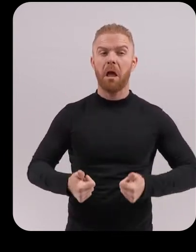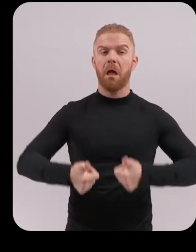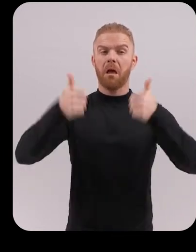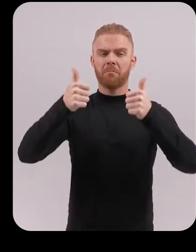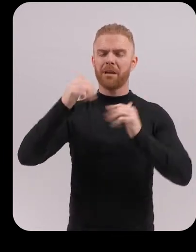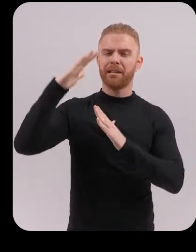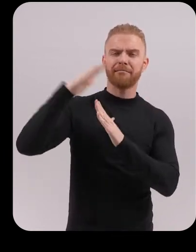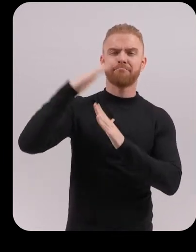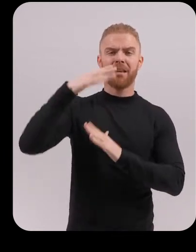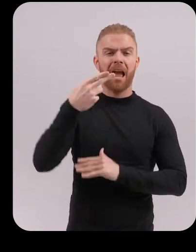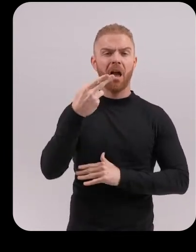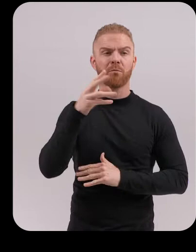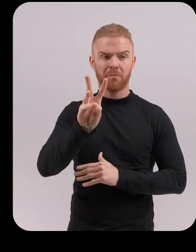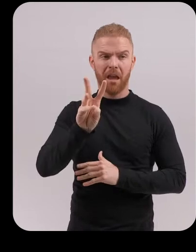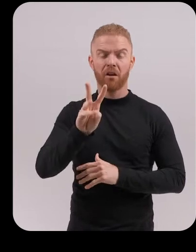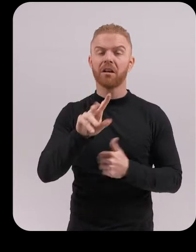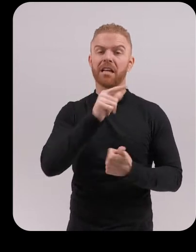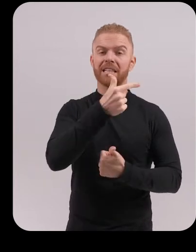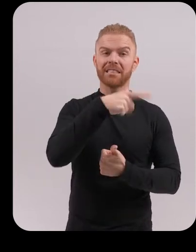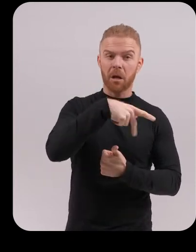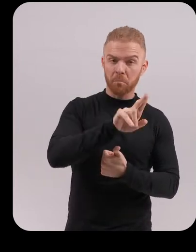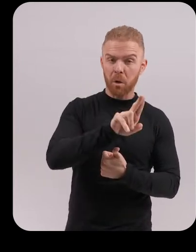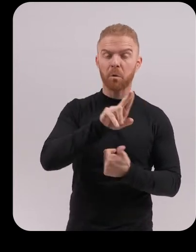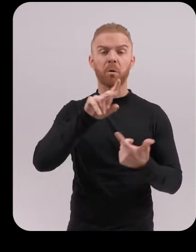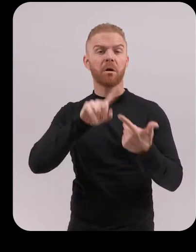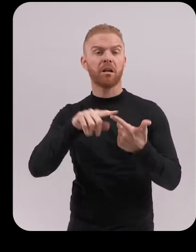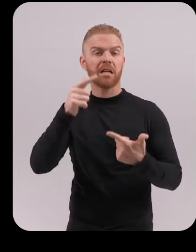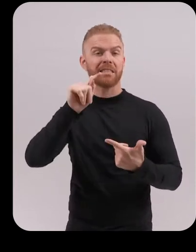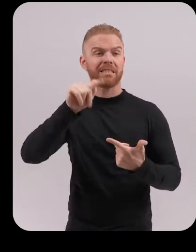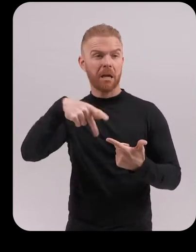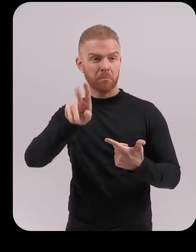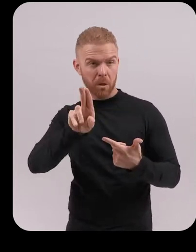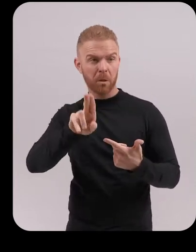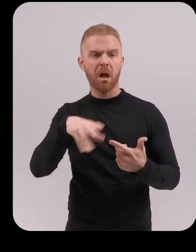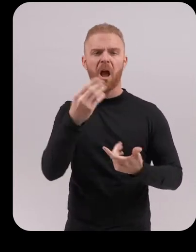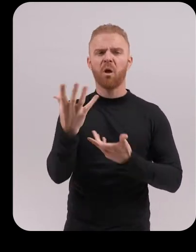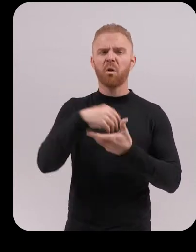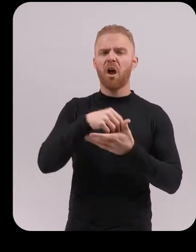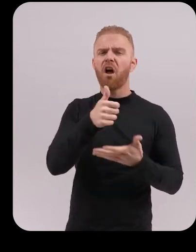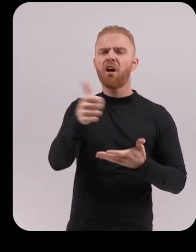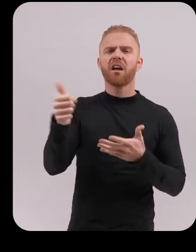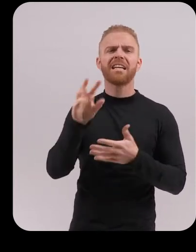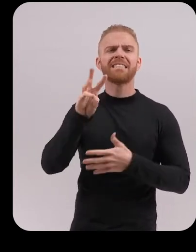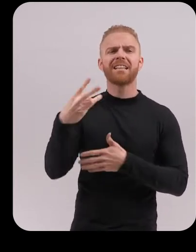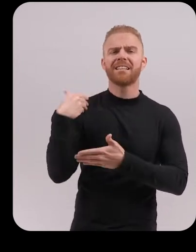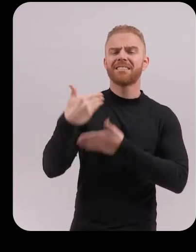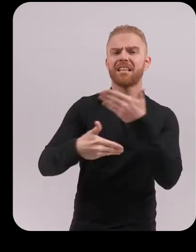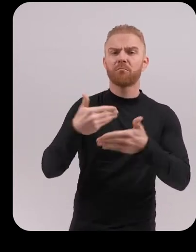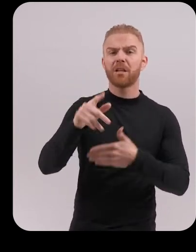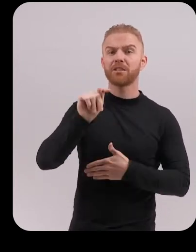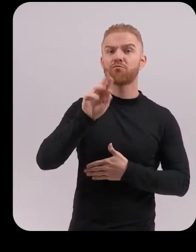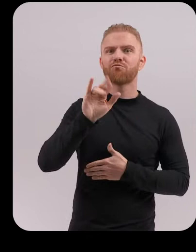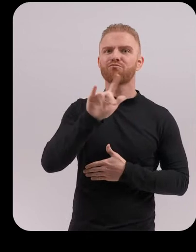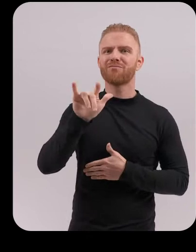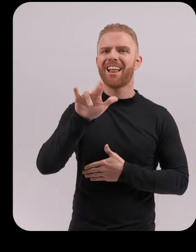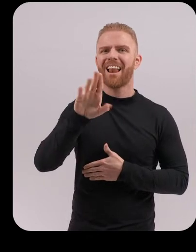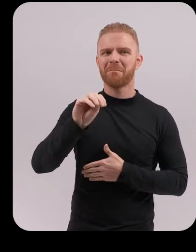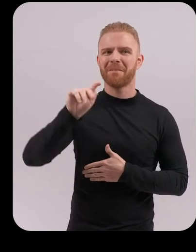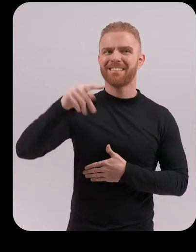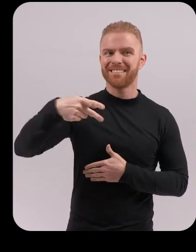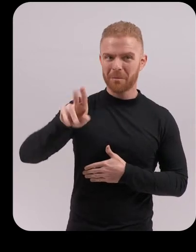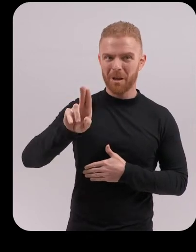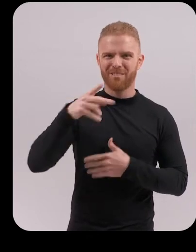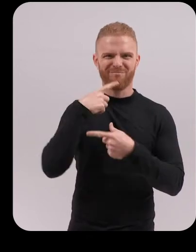up, with state-of-the-art hardware, GPUs and TPUs, including our new 6th generation Trillium TPU